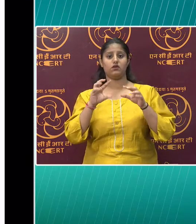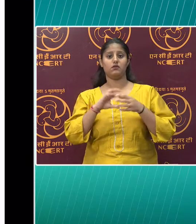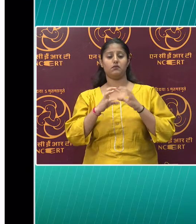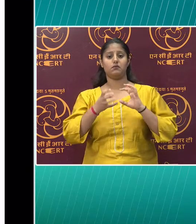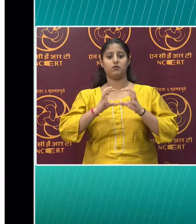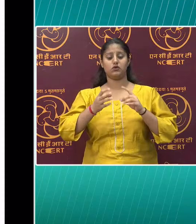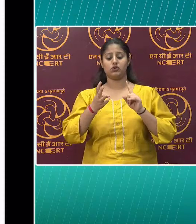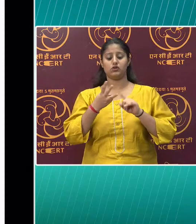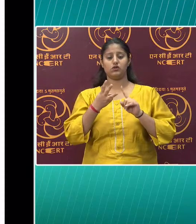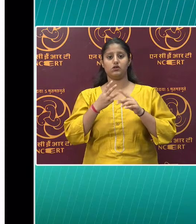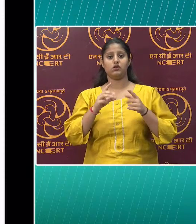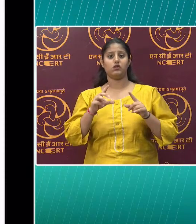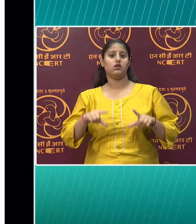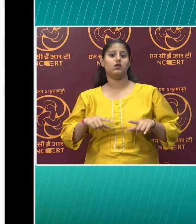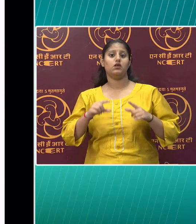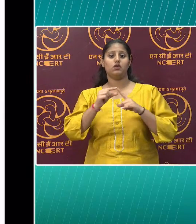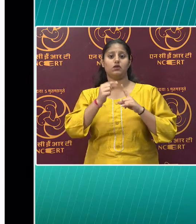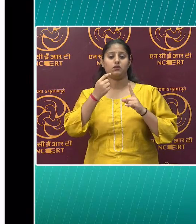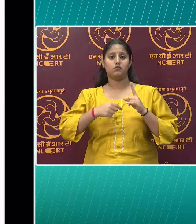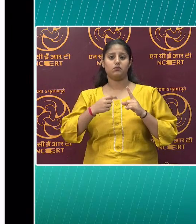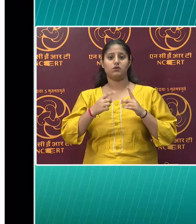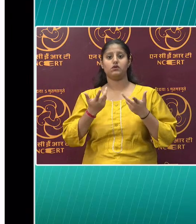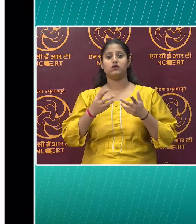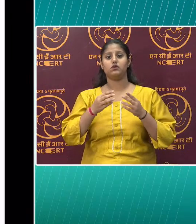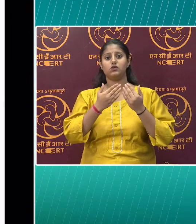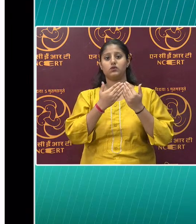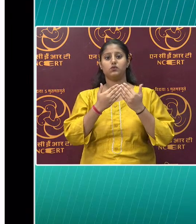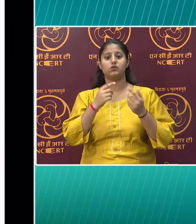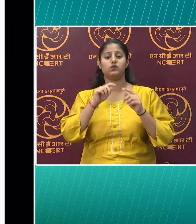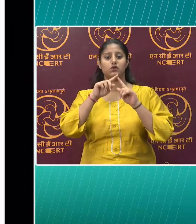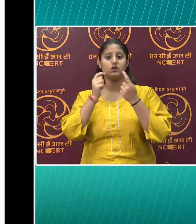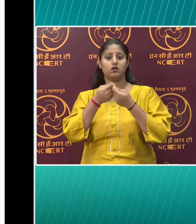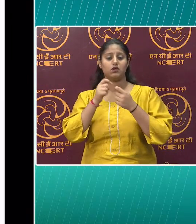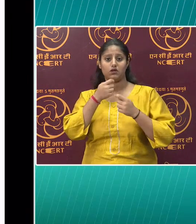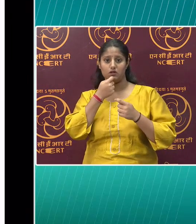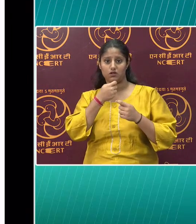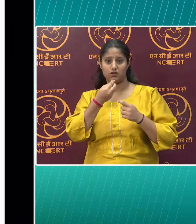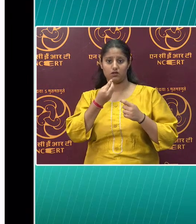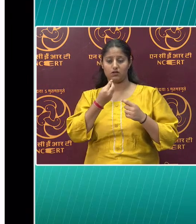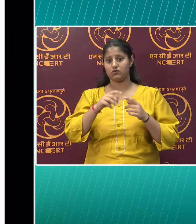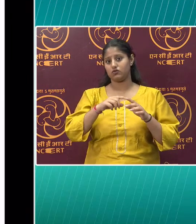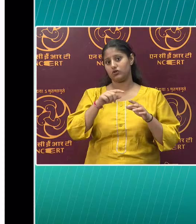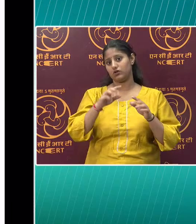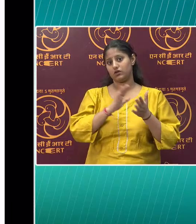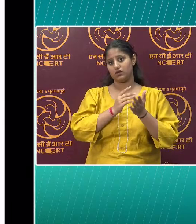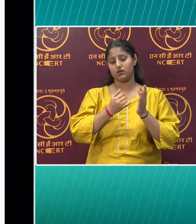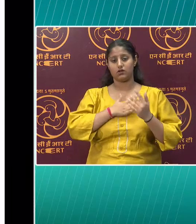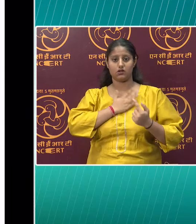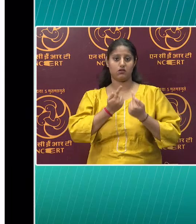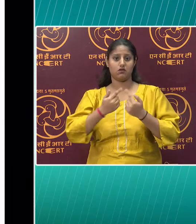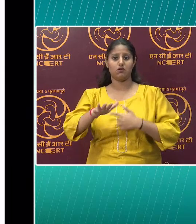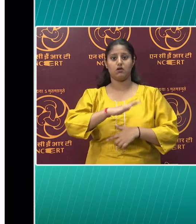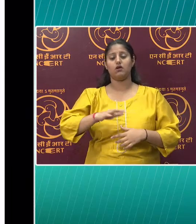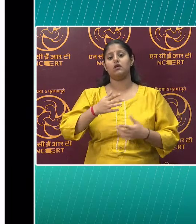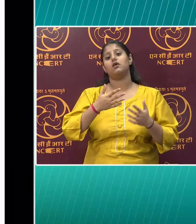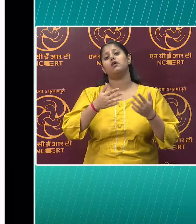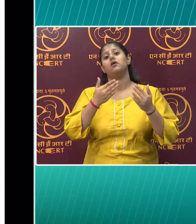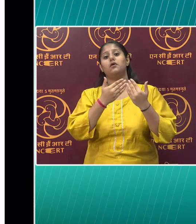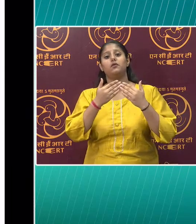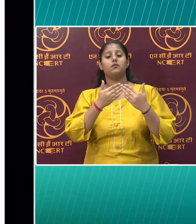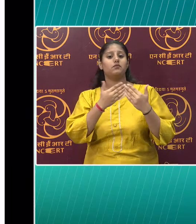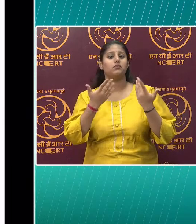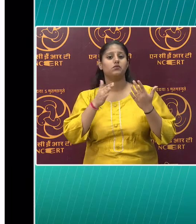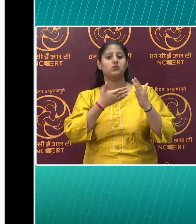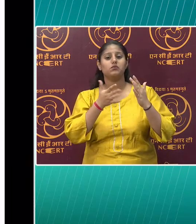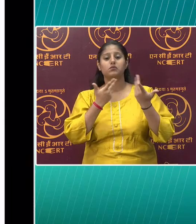human services, school kitchen garden, biodiversity register, maker skills, animation games, school museum, cooking without